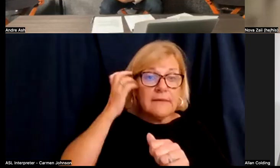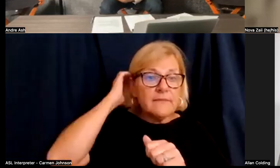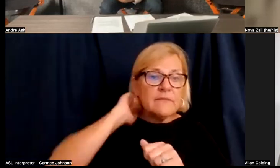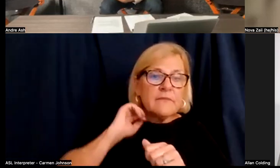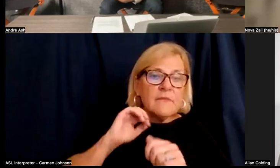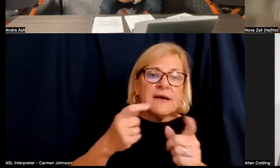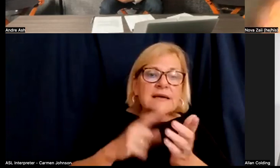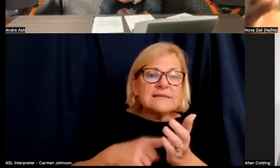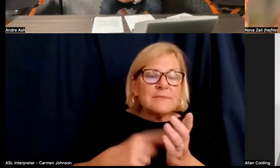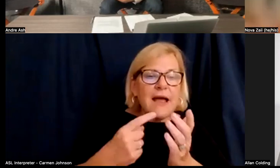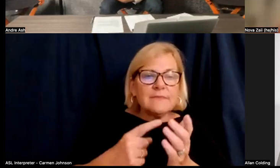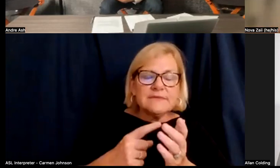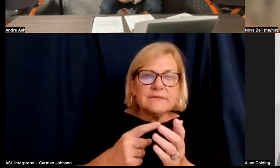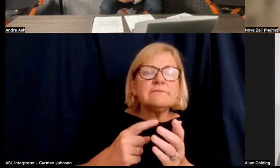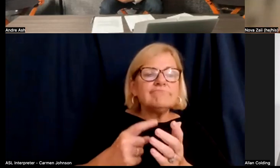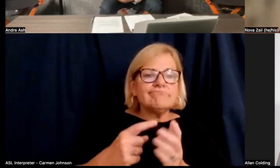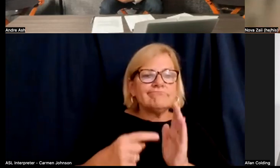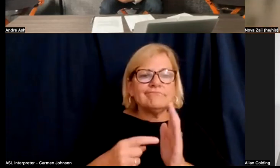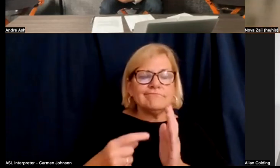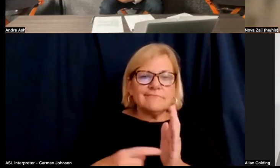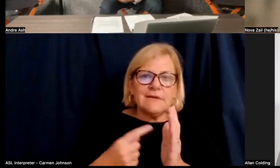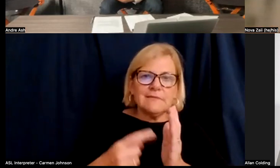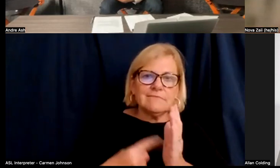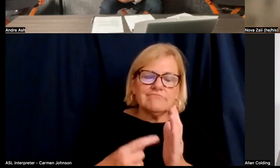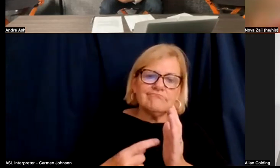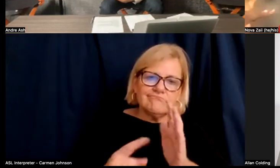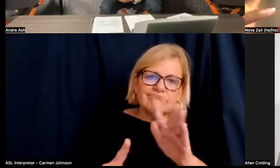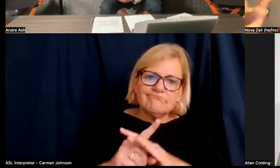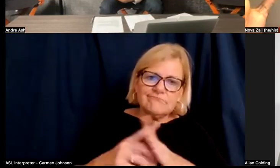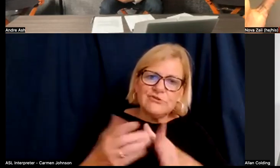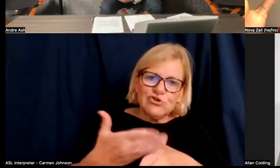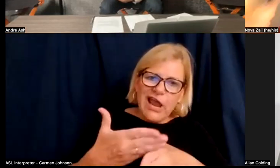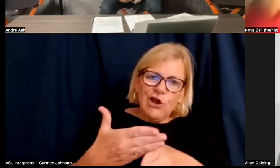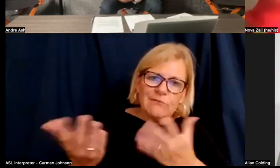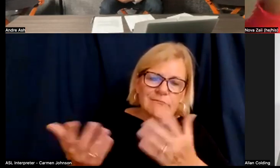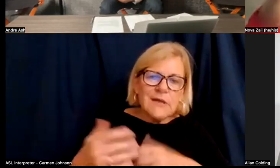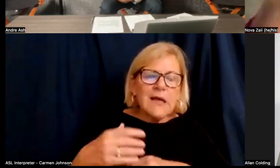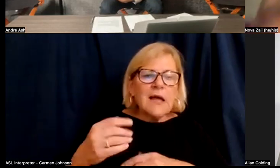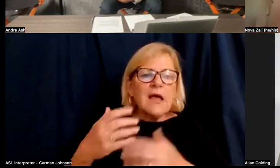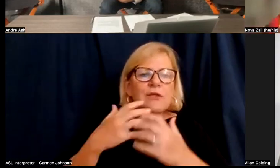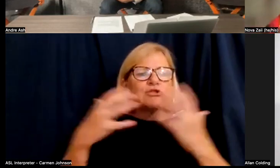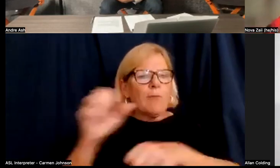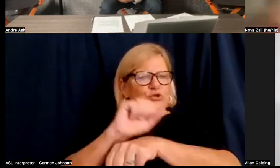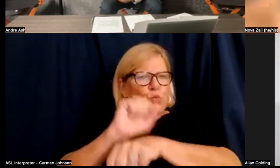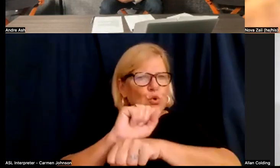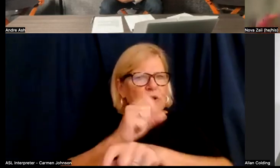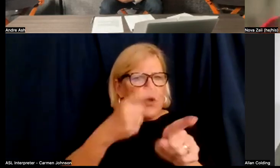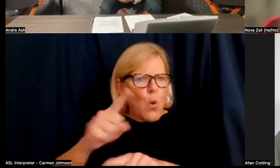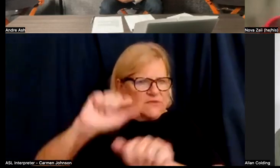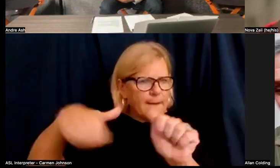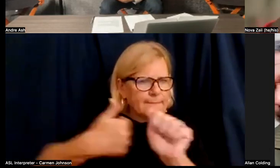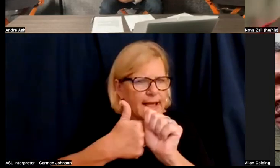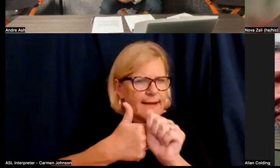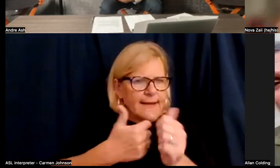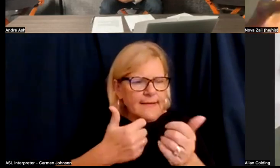things, occasionally popping my head up to share. Not occasionally, obviously, but you know, there's so much work that goes on beyond